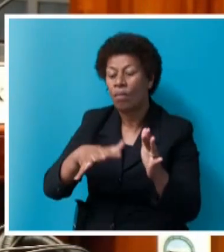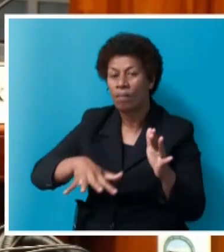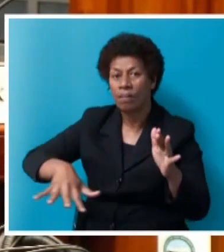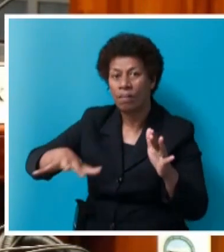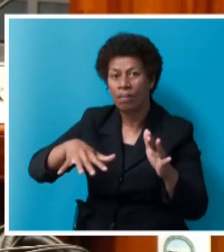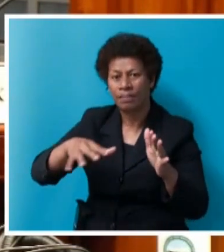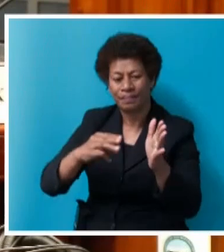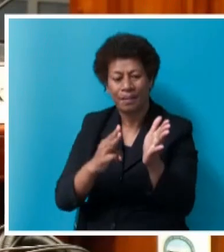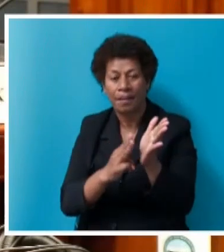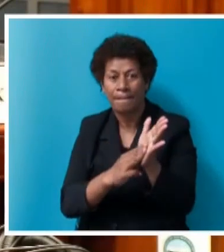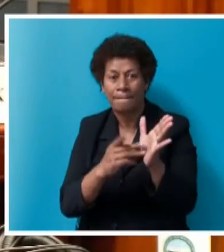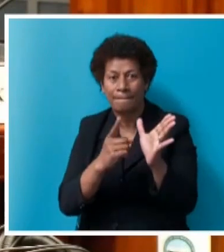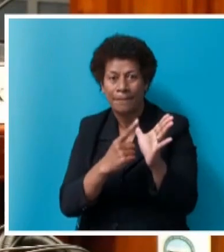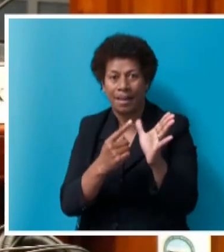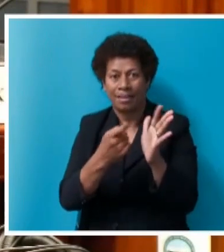Matasu,